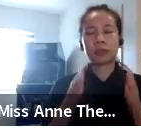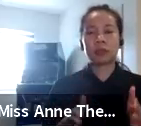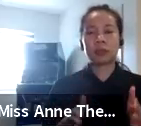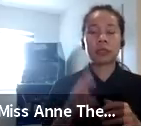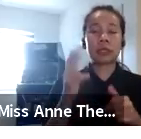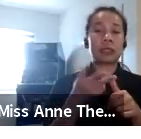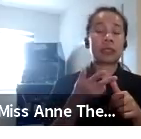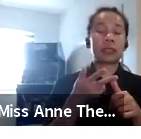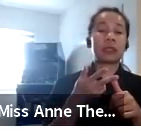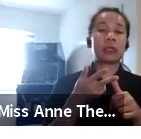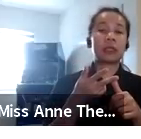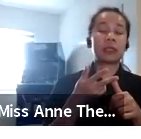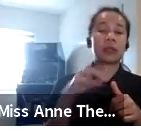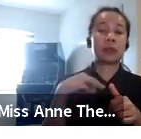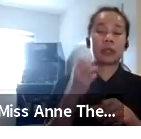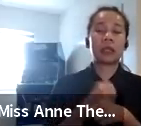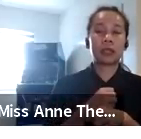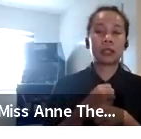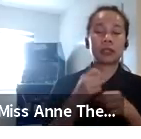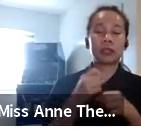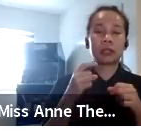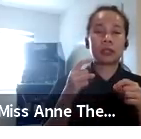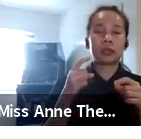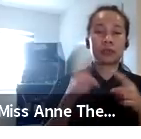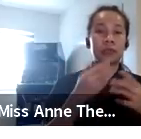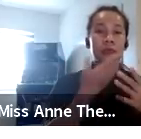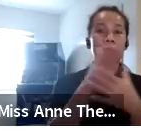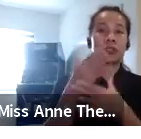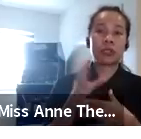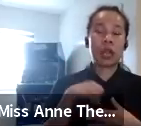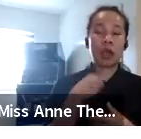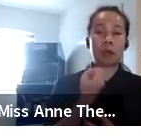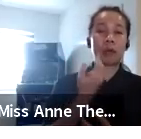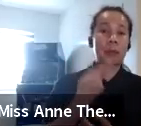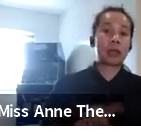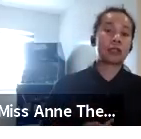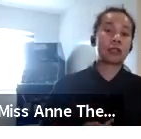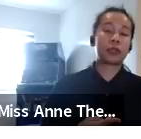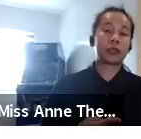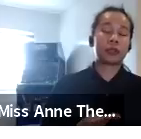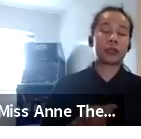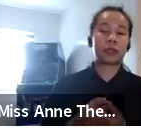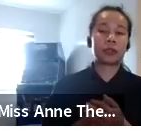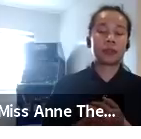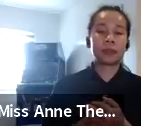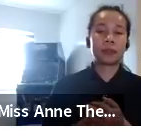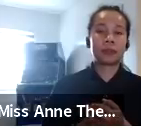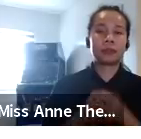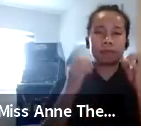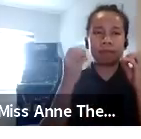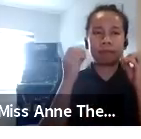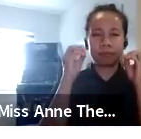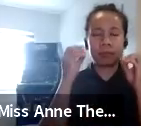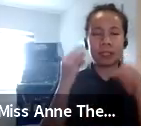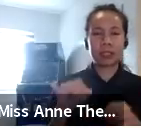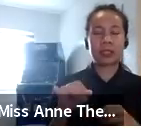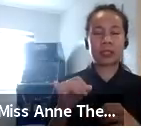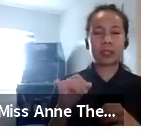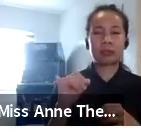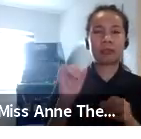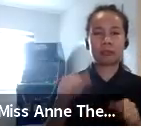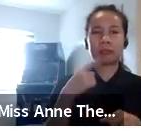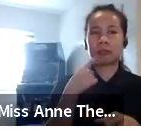would be, we get to indulge in and share our passions. Teaching, I would say, is really my